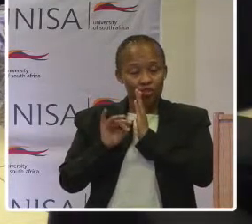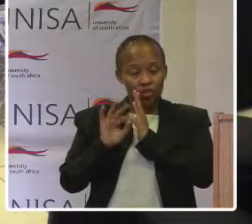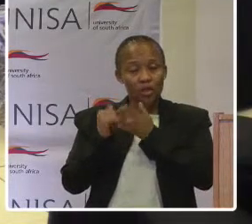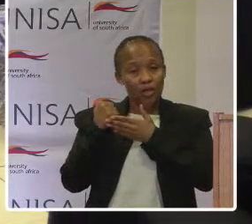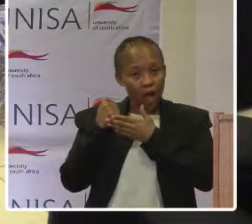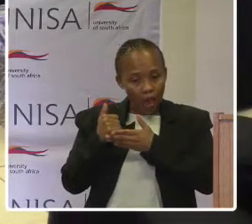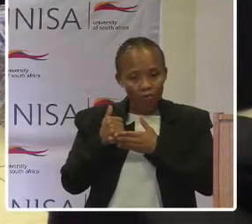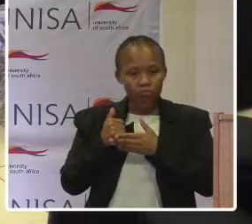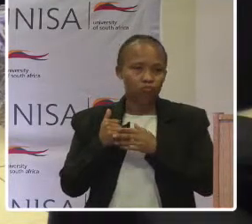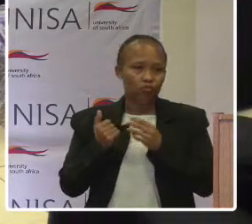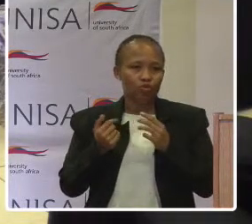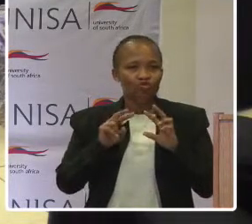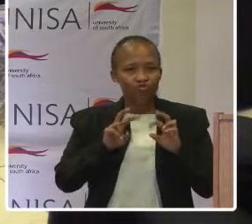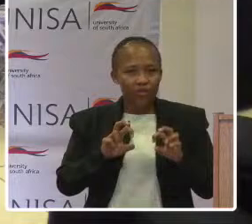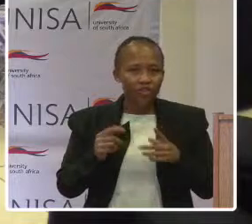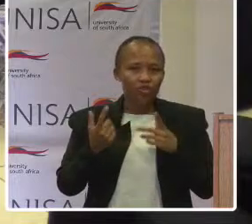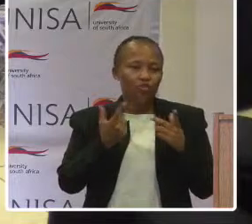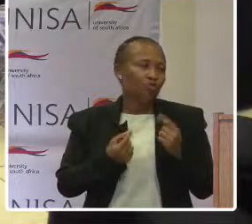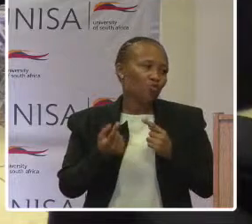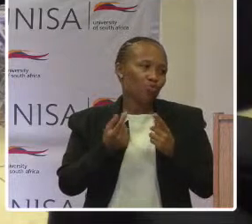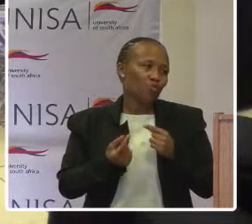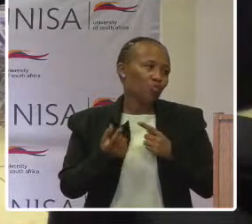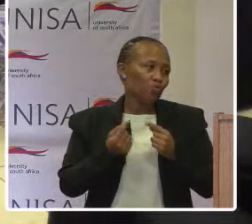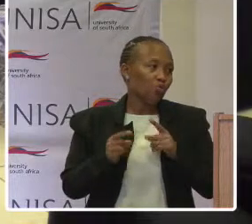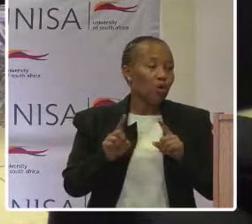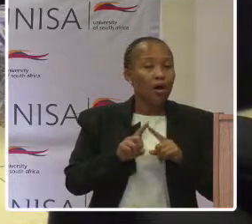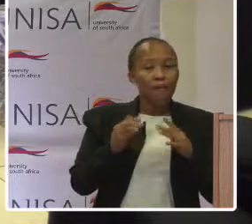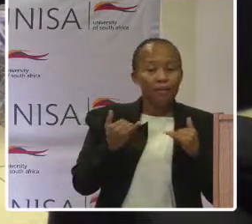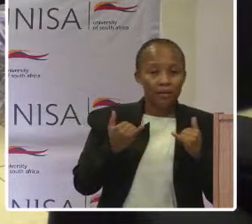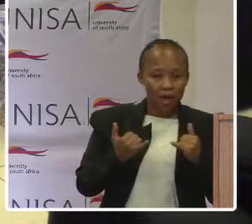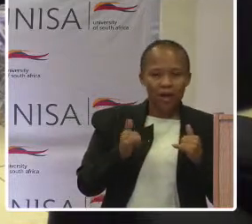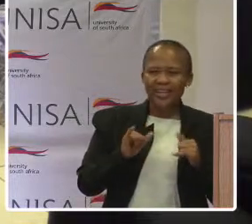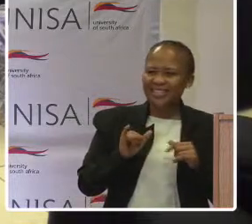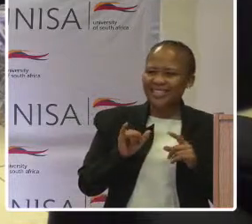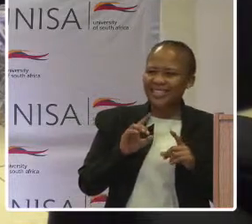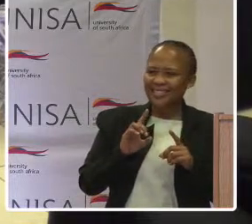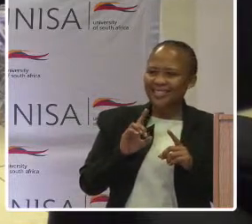research, but you actually direct it on how to do that research for you.